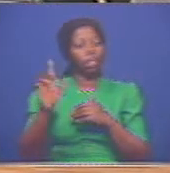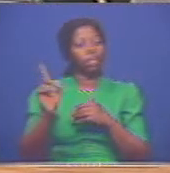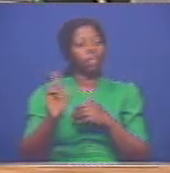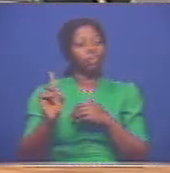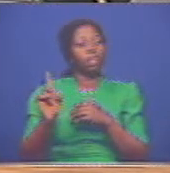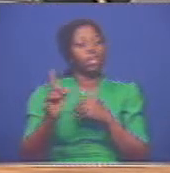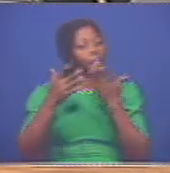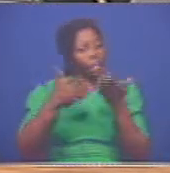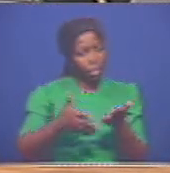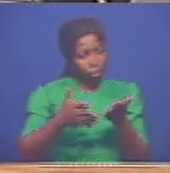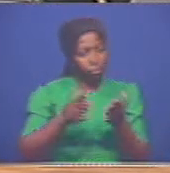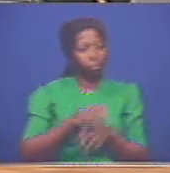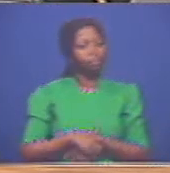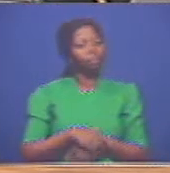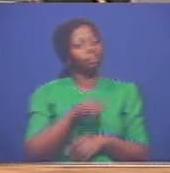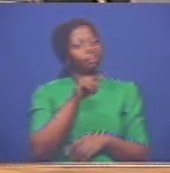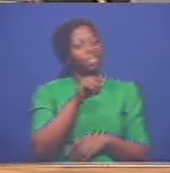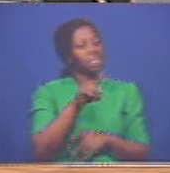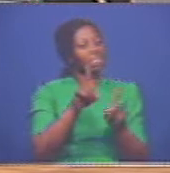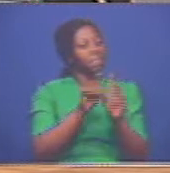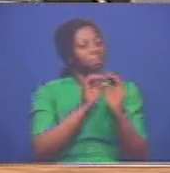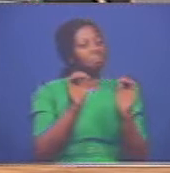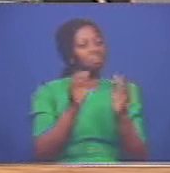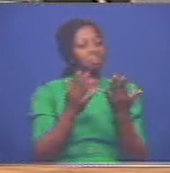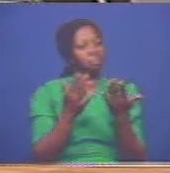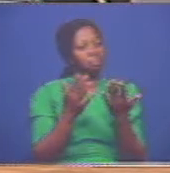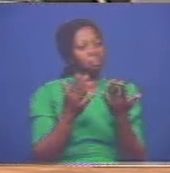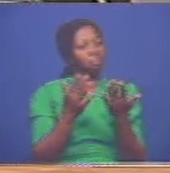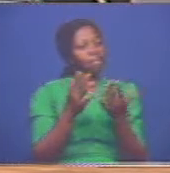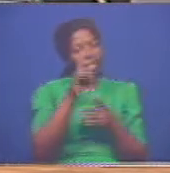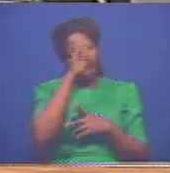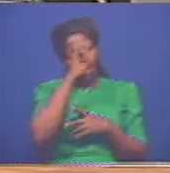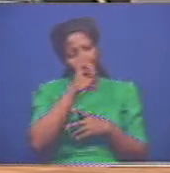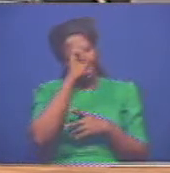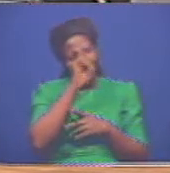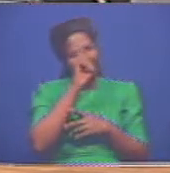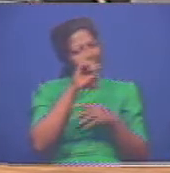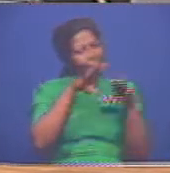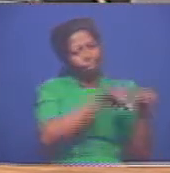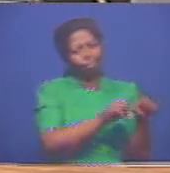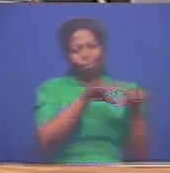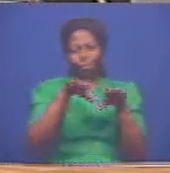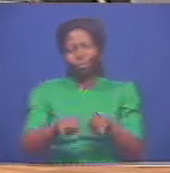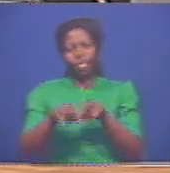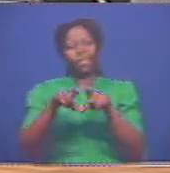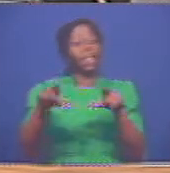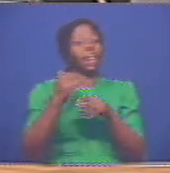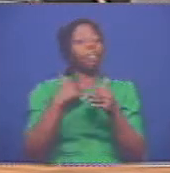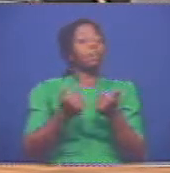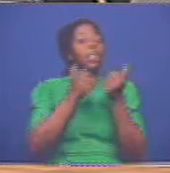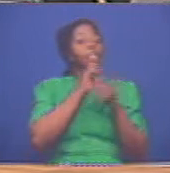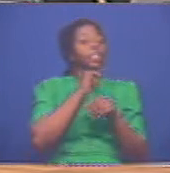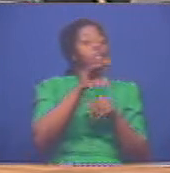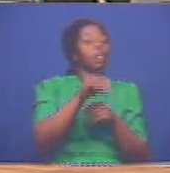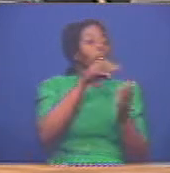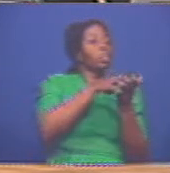we speak now, that is not the same. That is not the case. Serious land grabbing has taken place. And so you find a situation